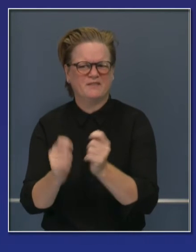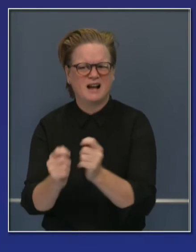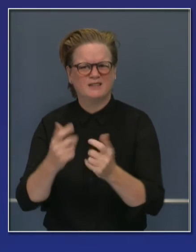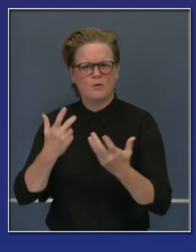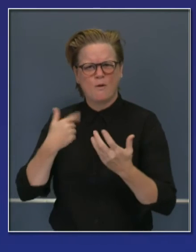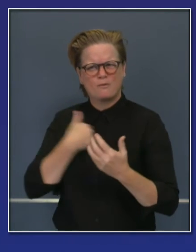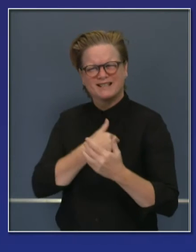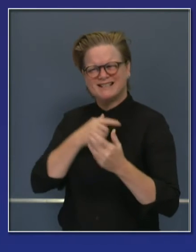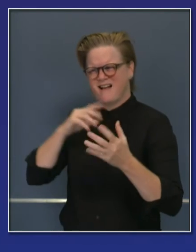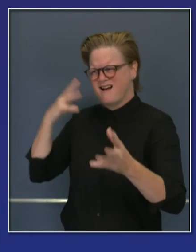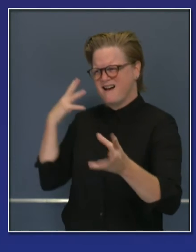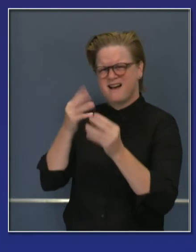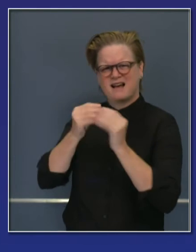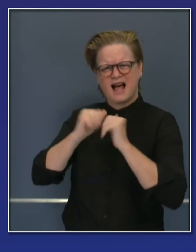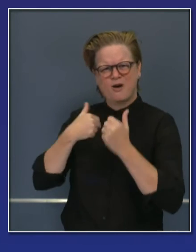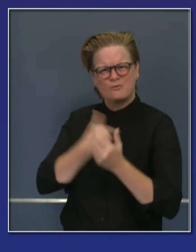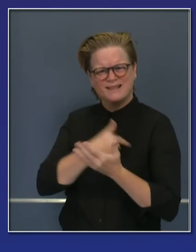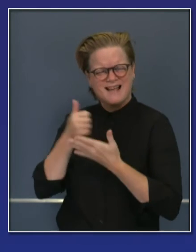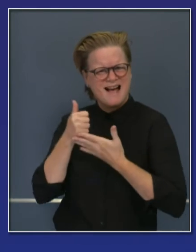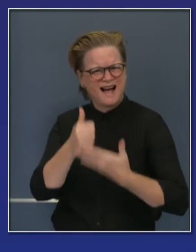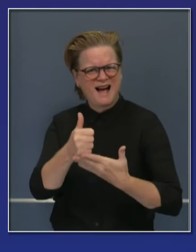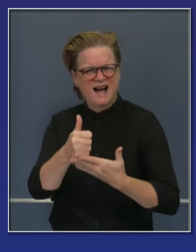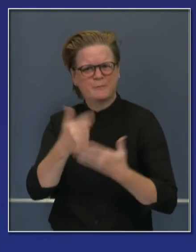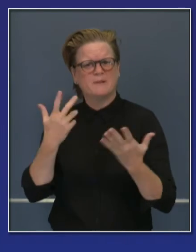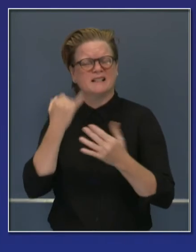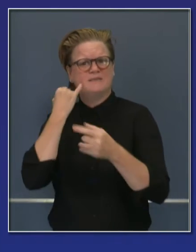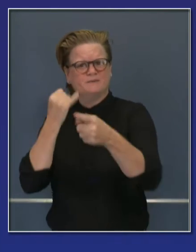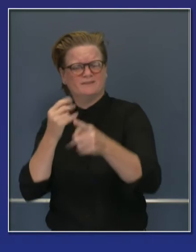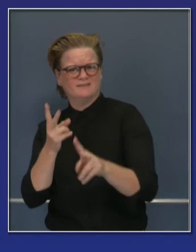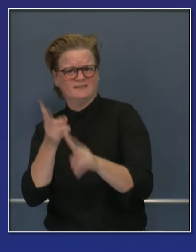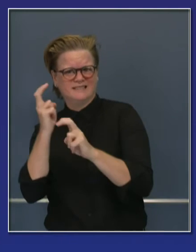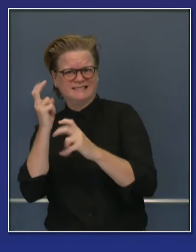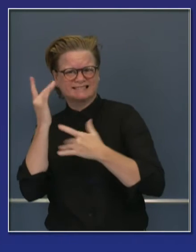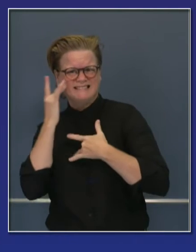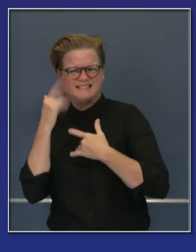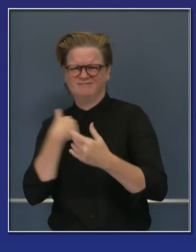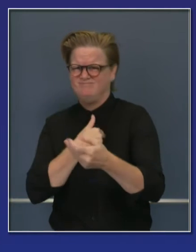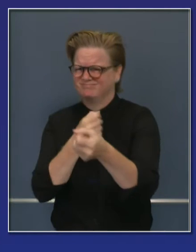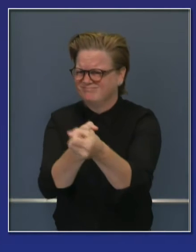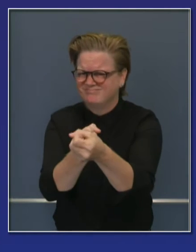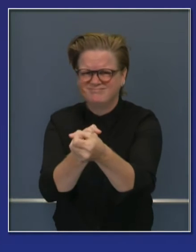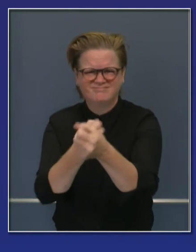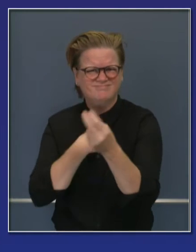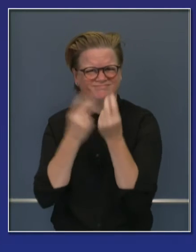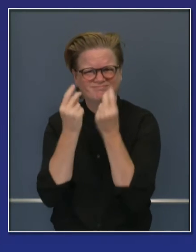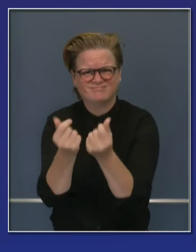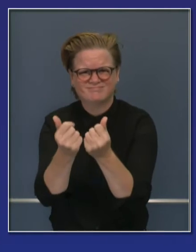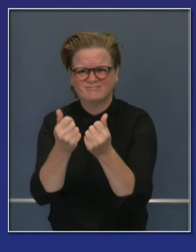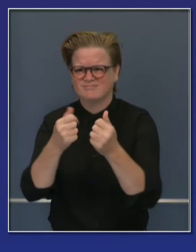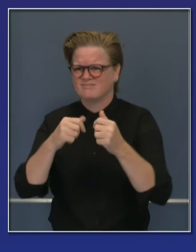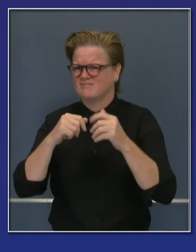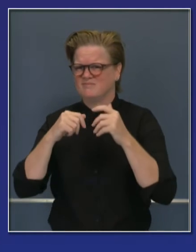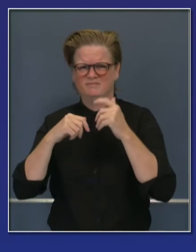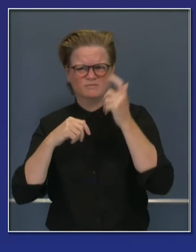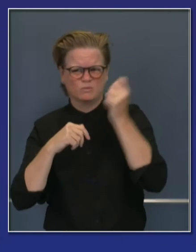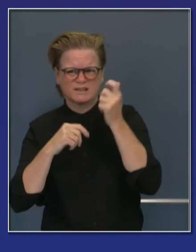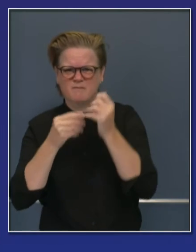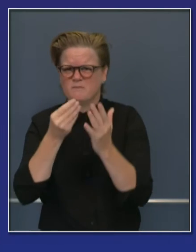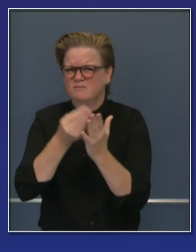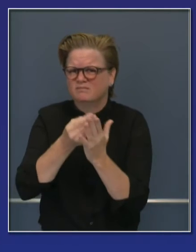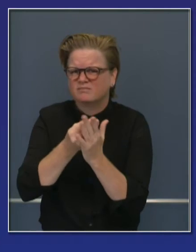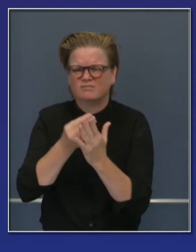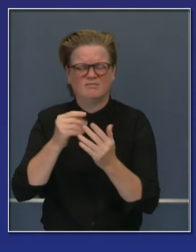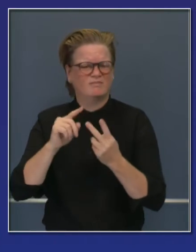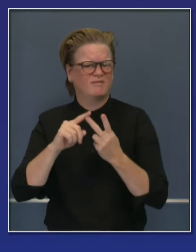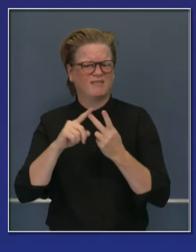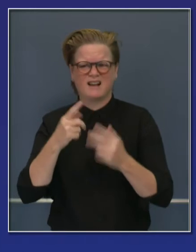pretty consistently here to help agricultural workers, farm workers, homeless individuals, and others to provide supports. We're